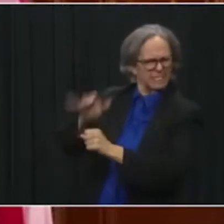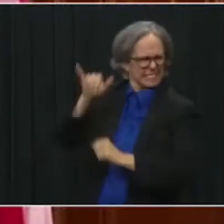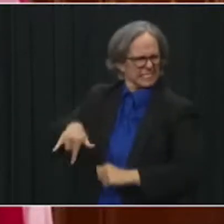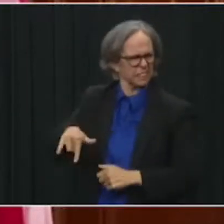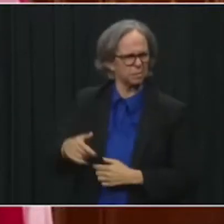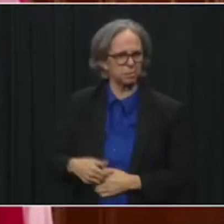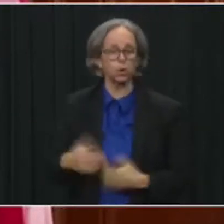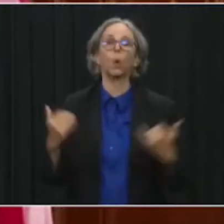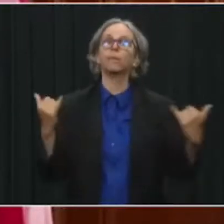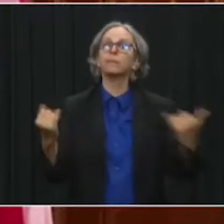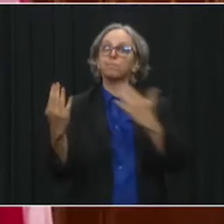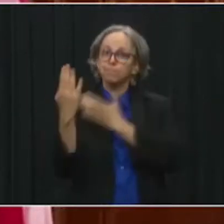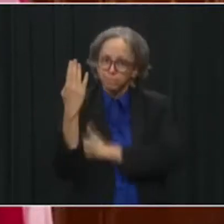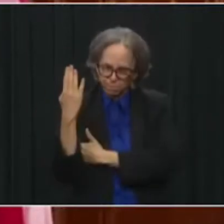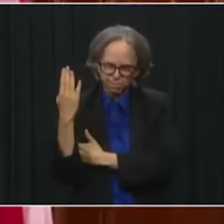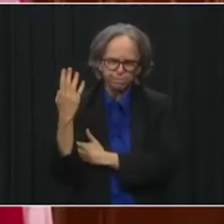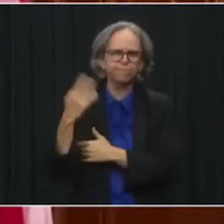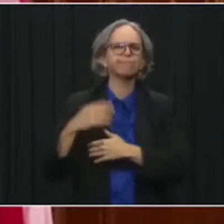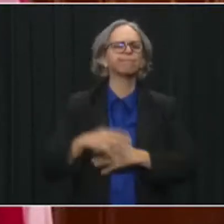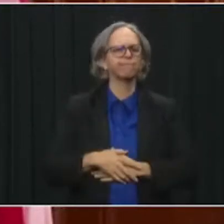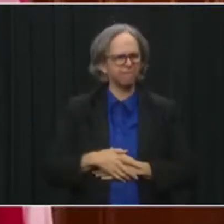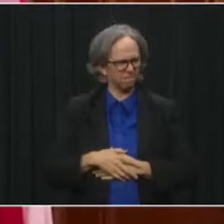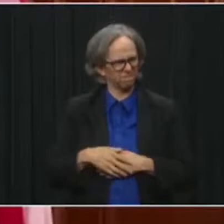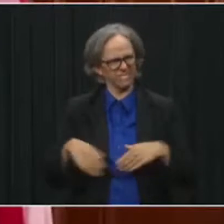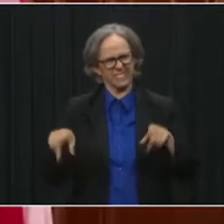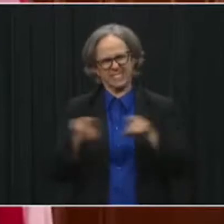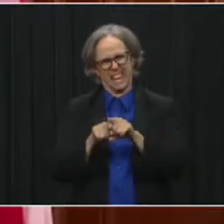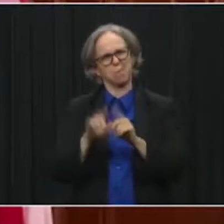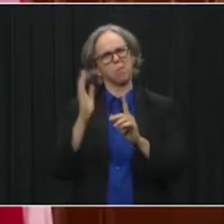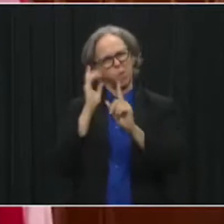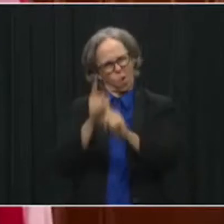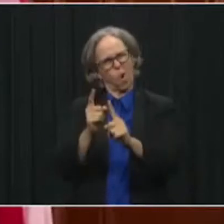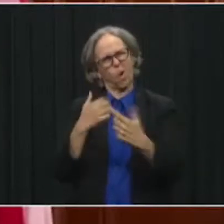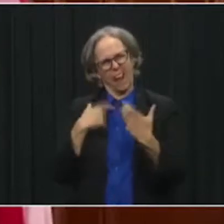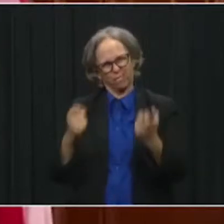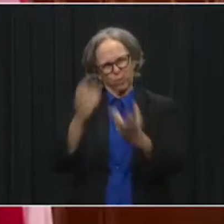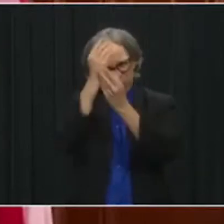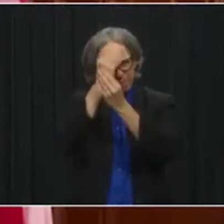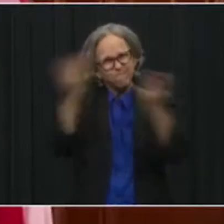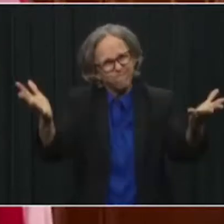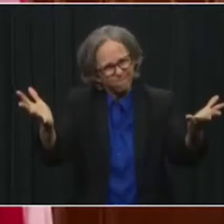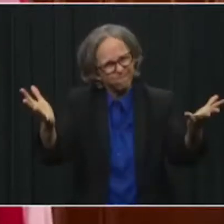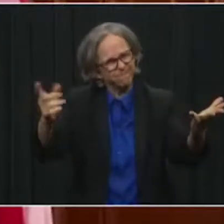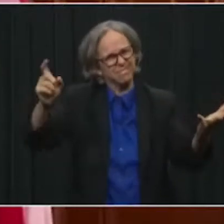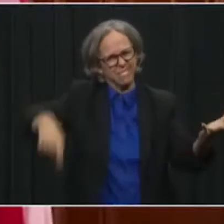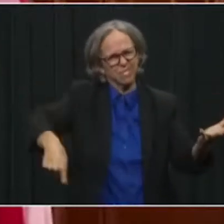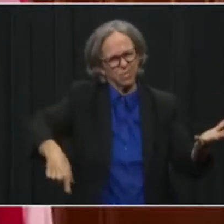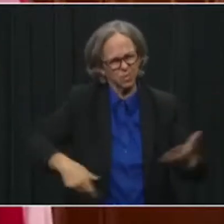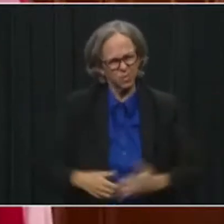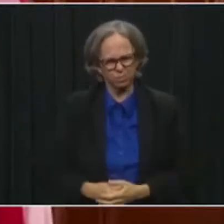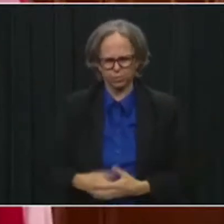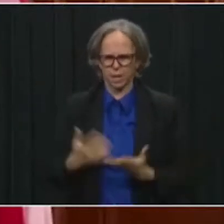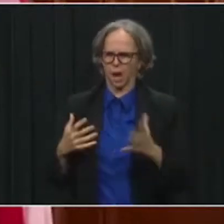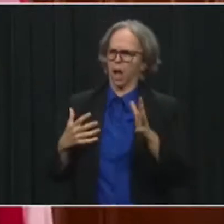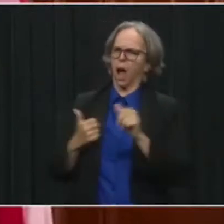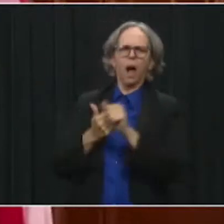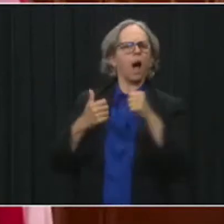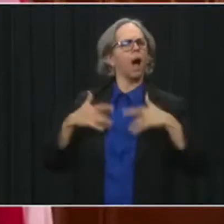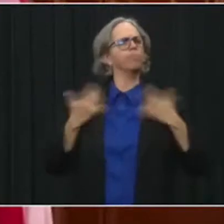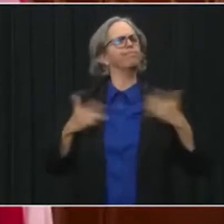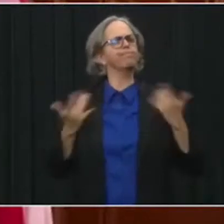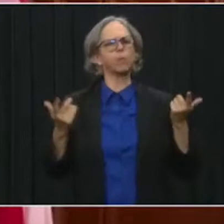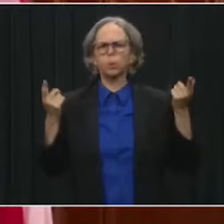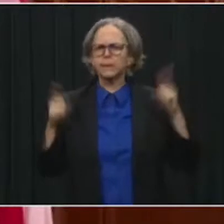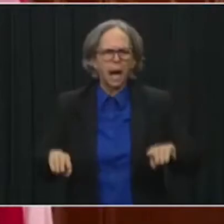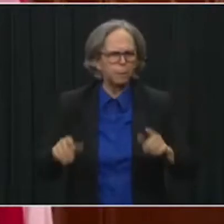is in that spirit as we try to bring everyone in Ohio up to date on what exactly the medical doctors